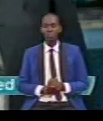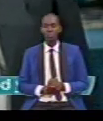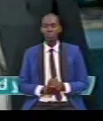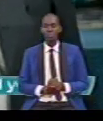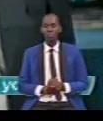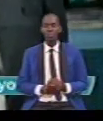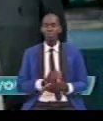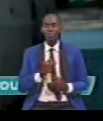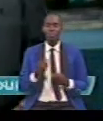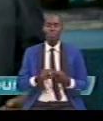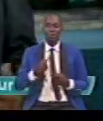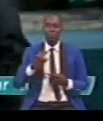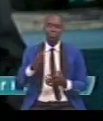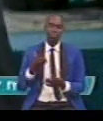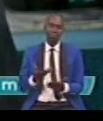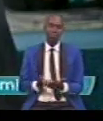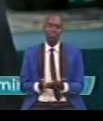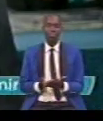When